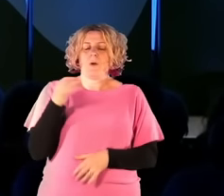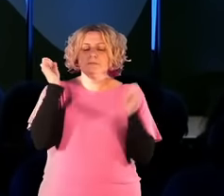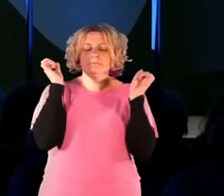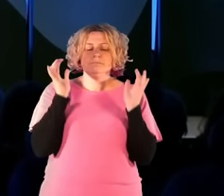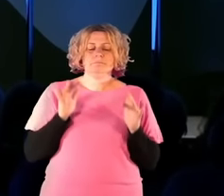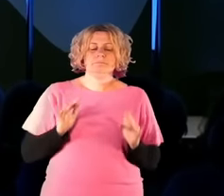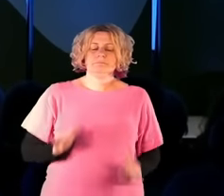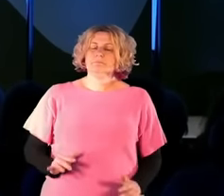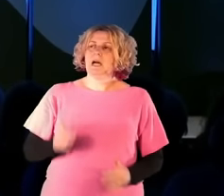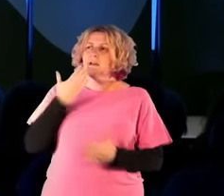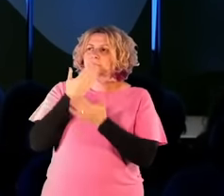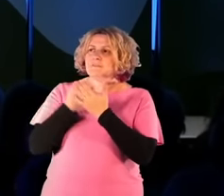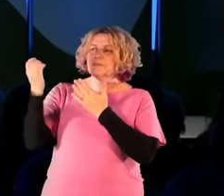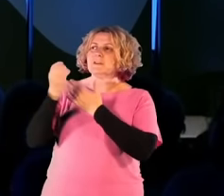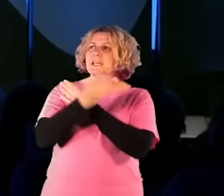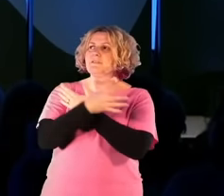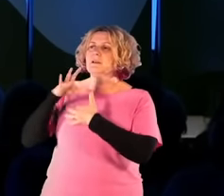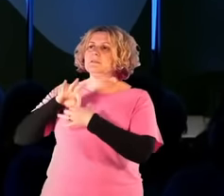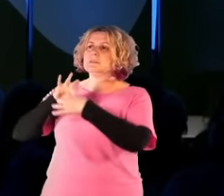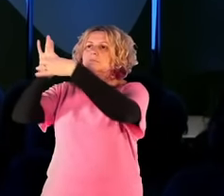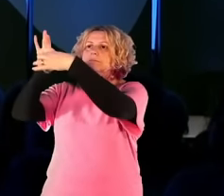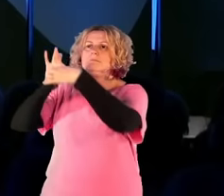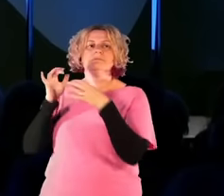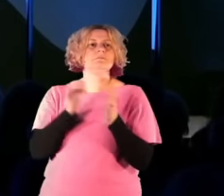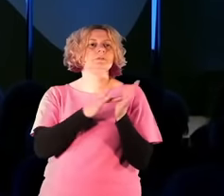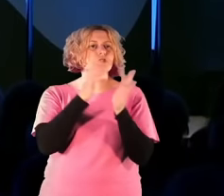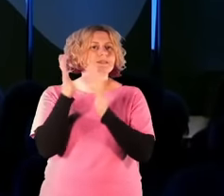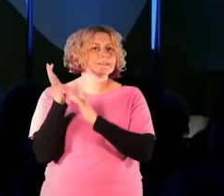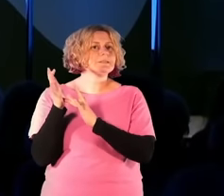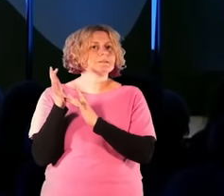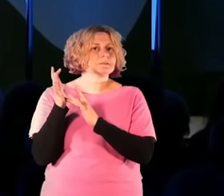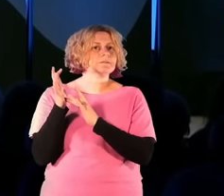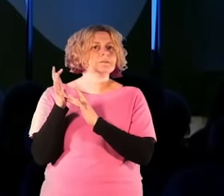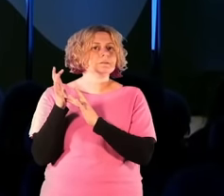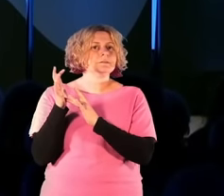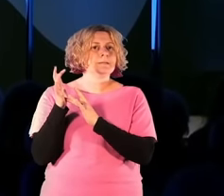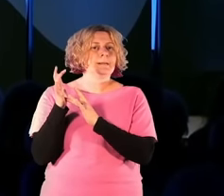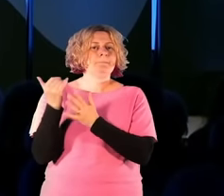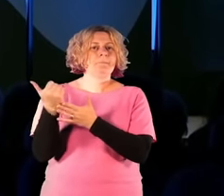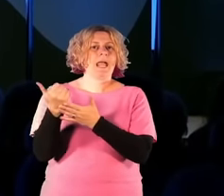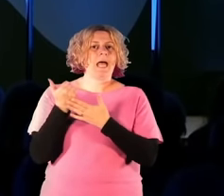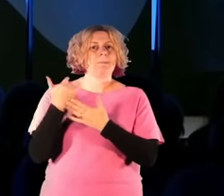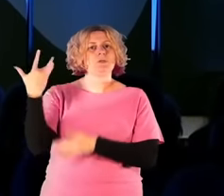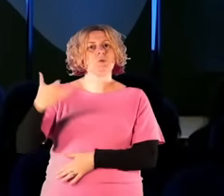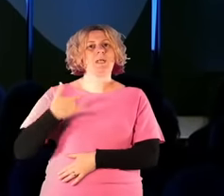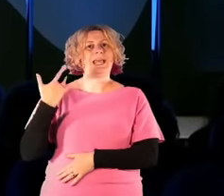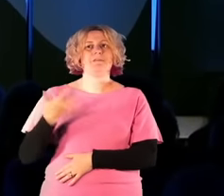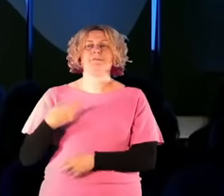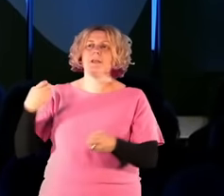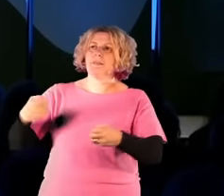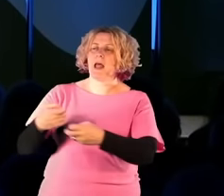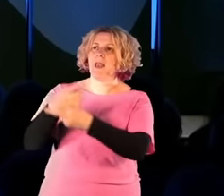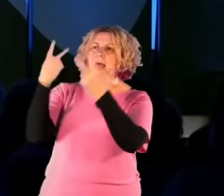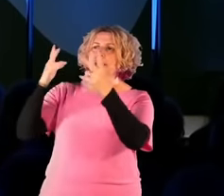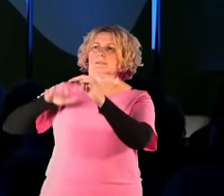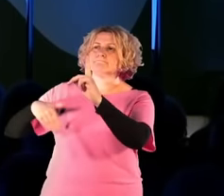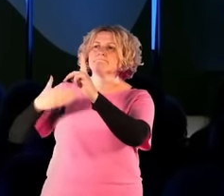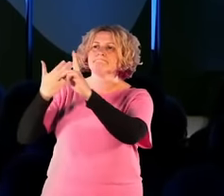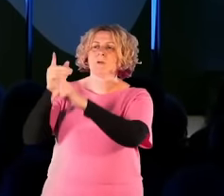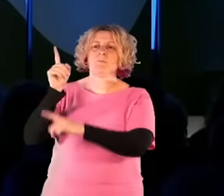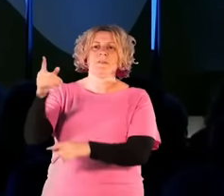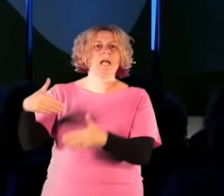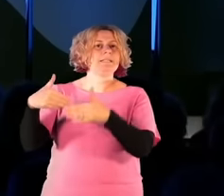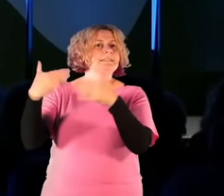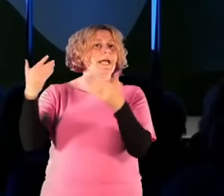in him. Father, help us to live in light of that day, whatever the future holds, in the ups and downs of life, the difficulties,